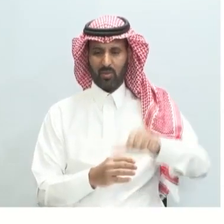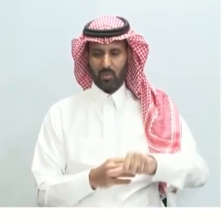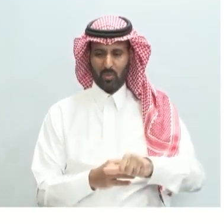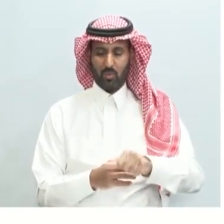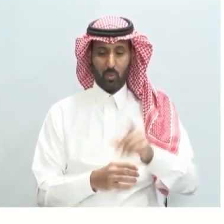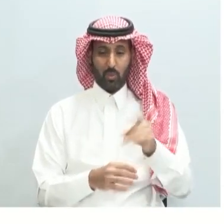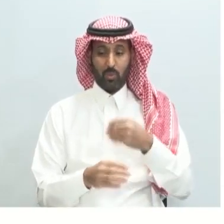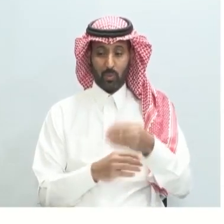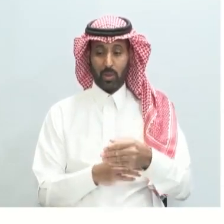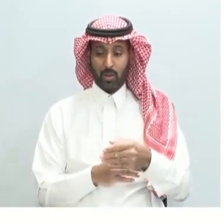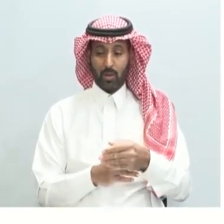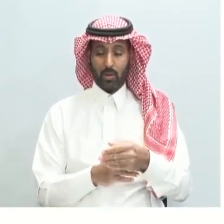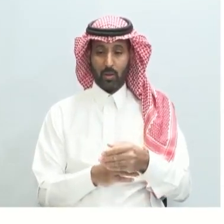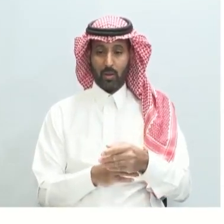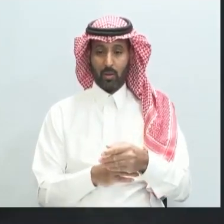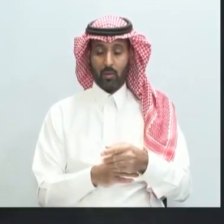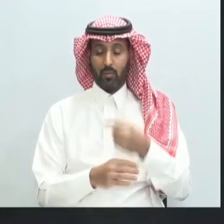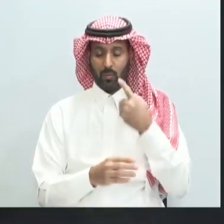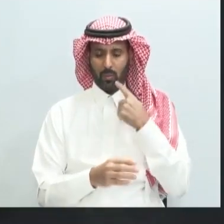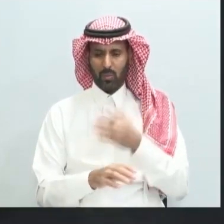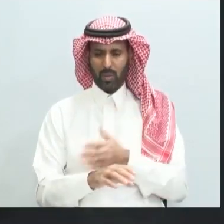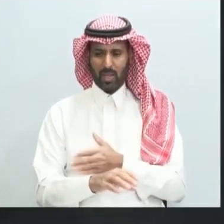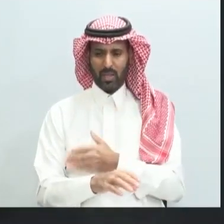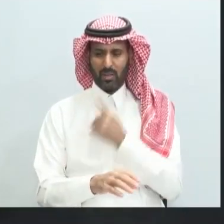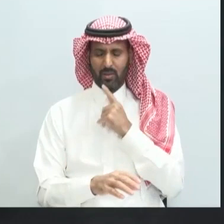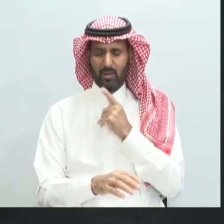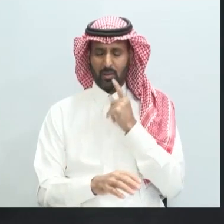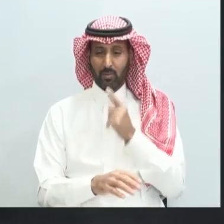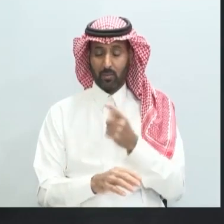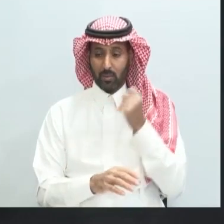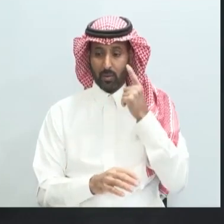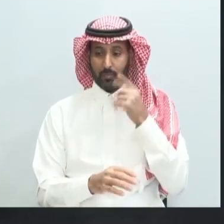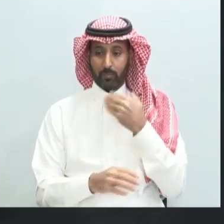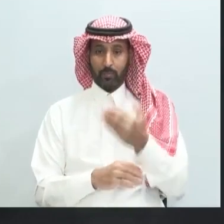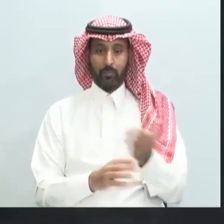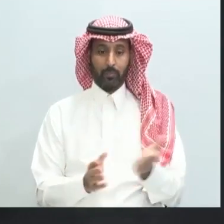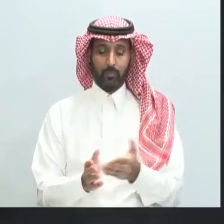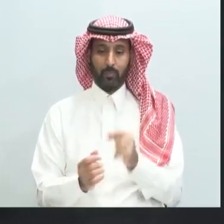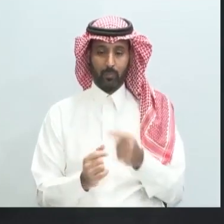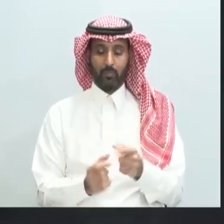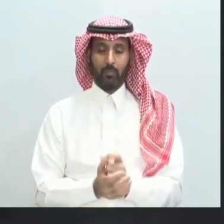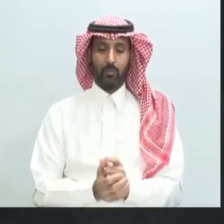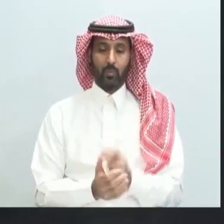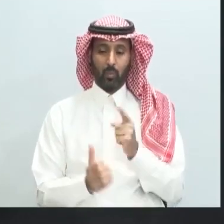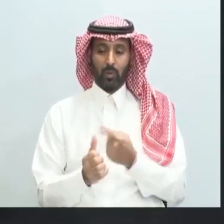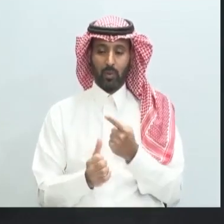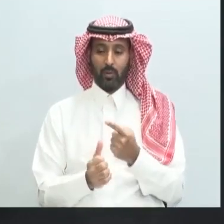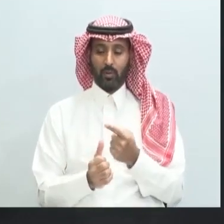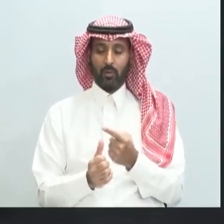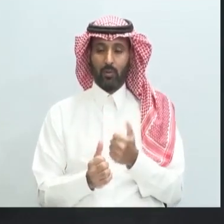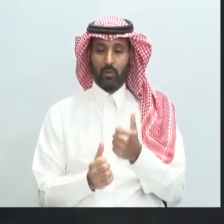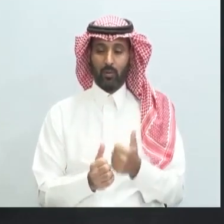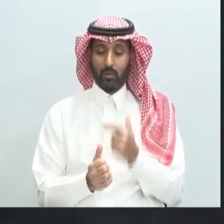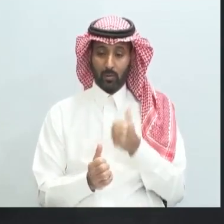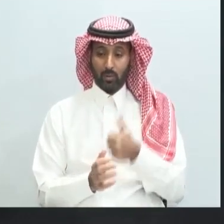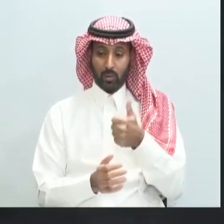we will have if we got or if we wake up late in bed. So for example, one of these six